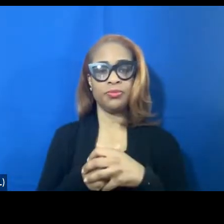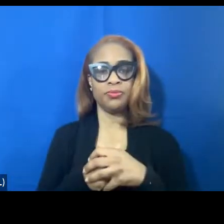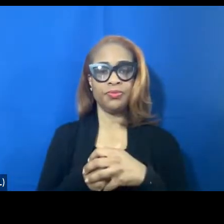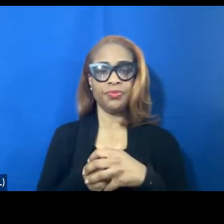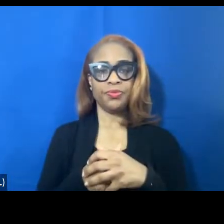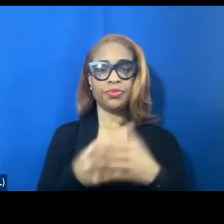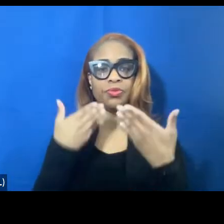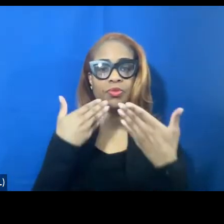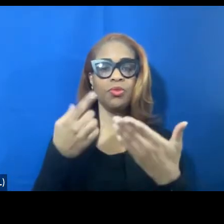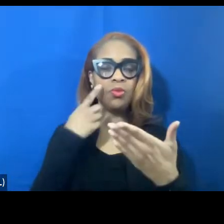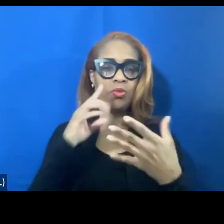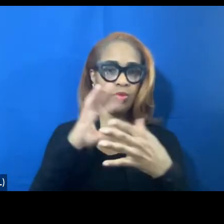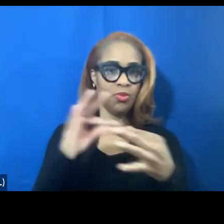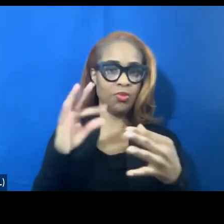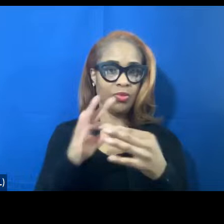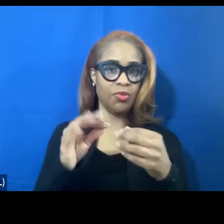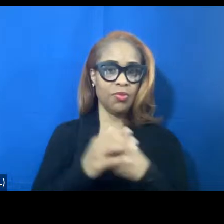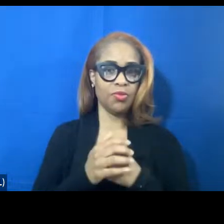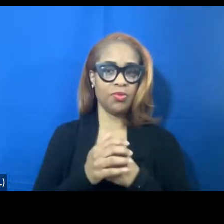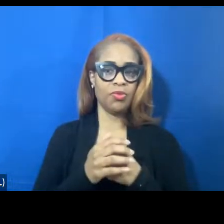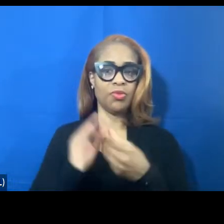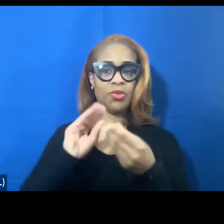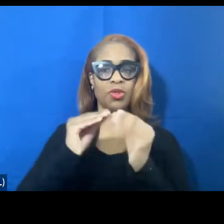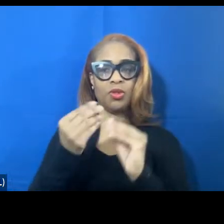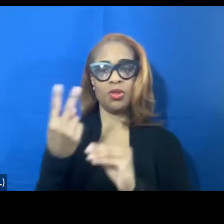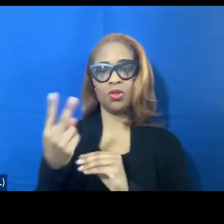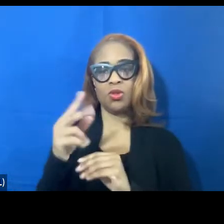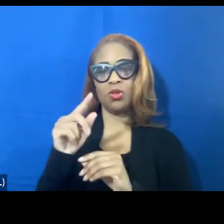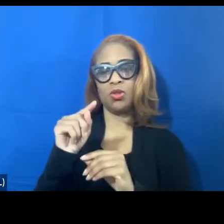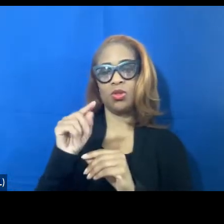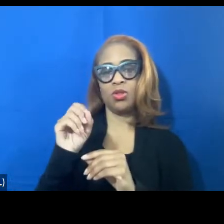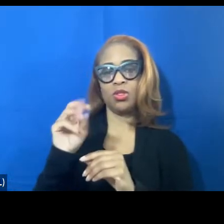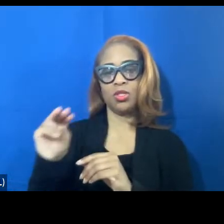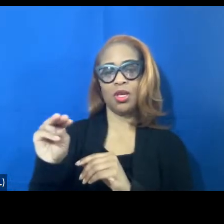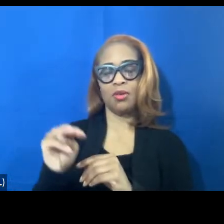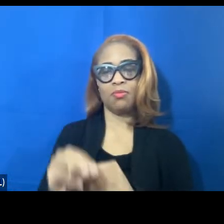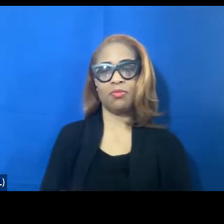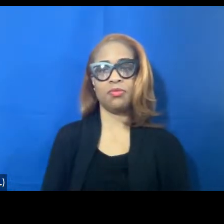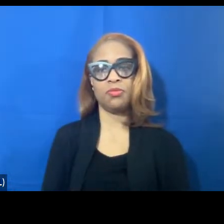thank you for addressing the commission number two tom tenbrink